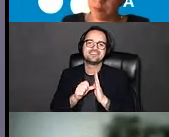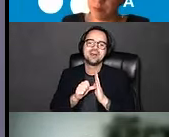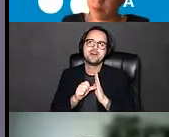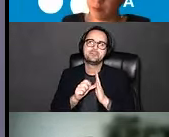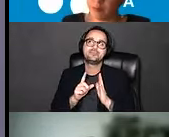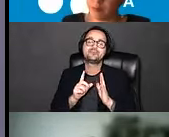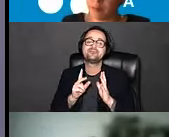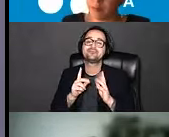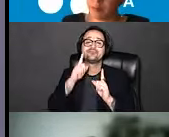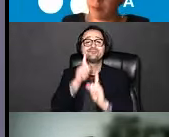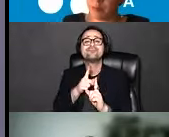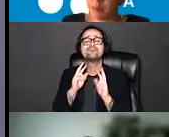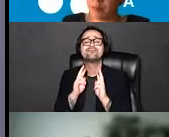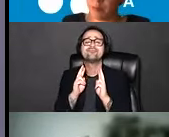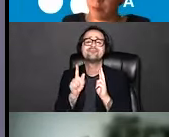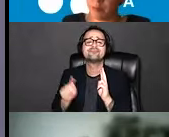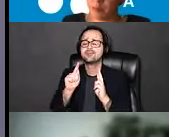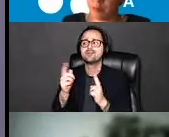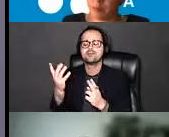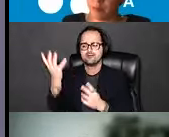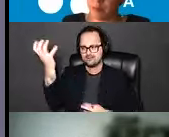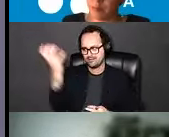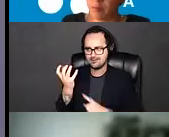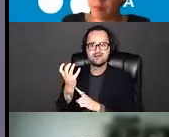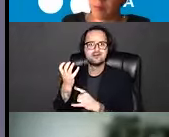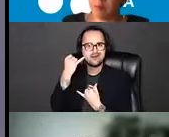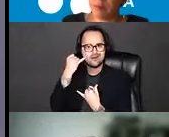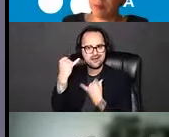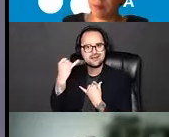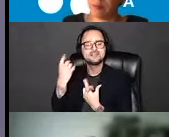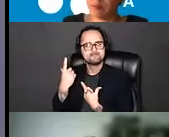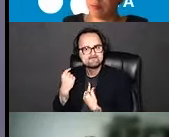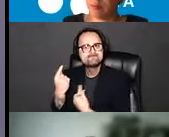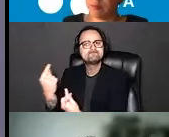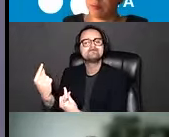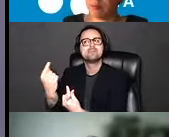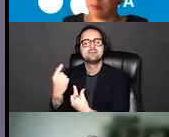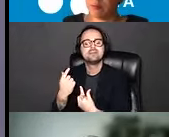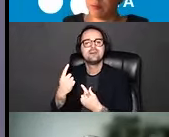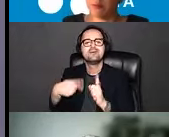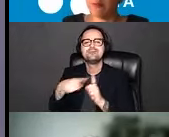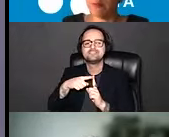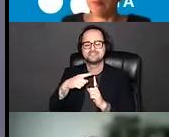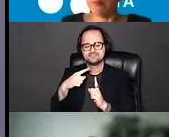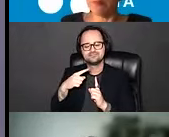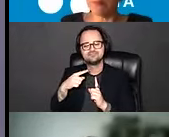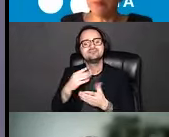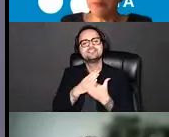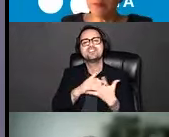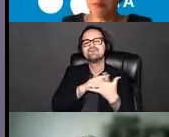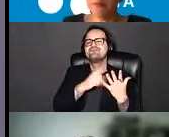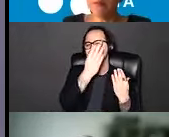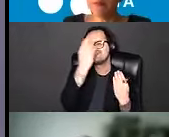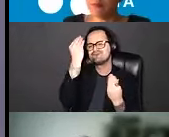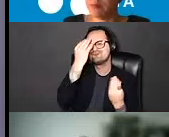to hopefully, you know, give you some actionable ideas to leave today from, but also to kind of think about and prepare to come